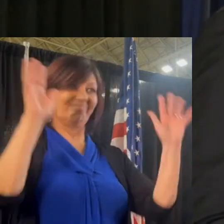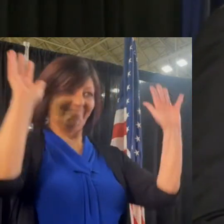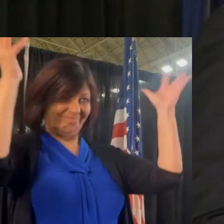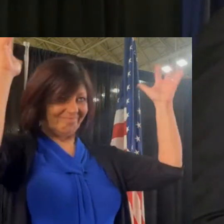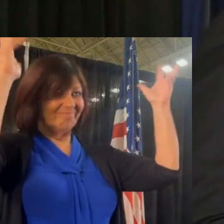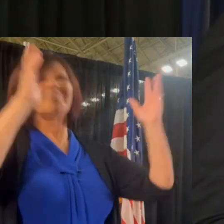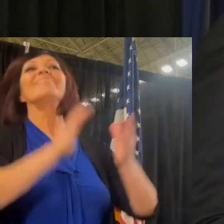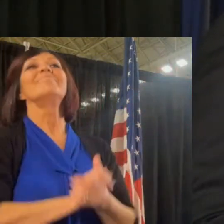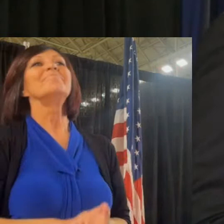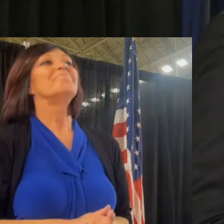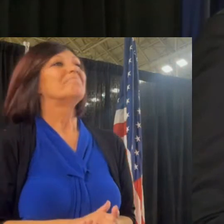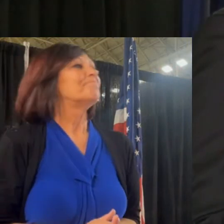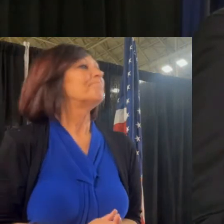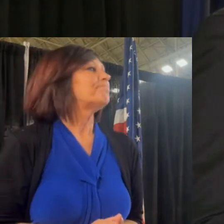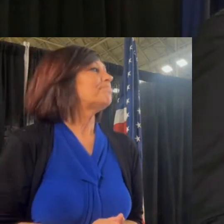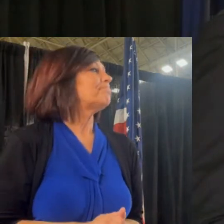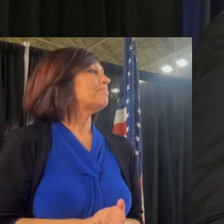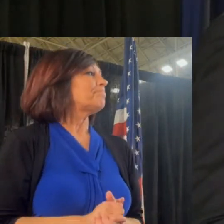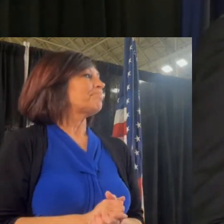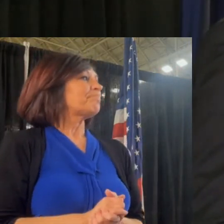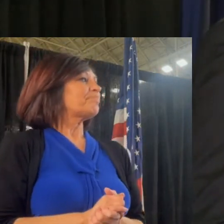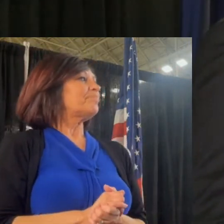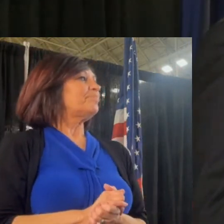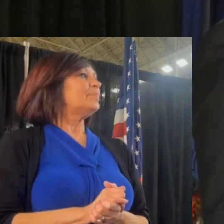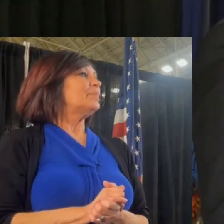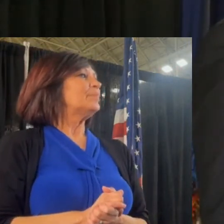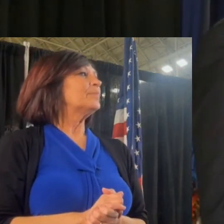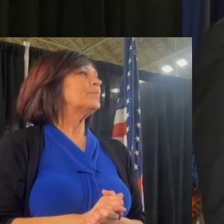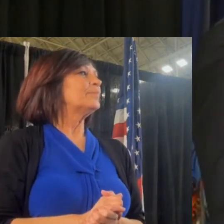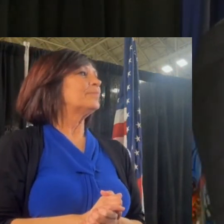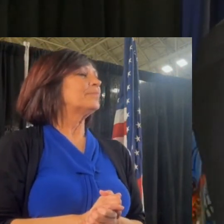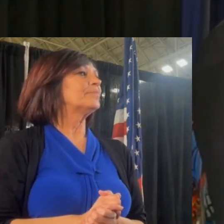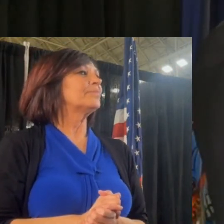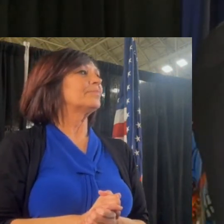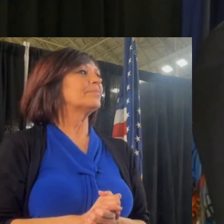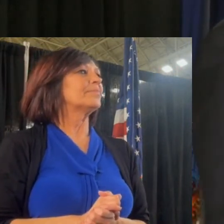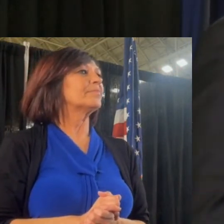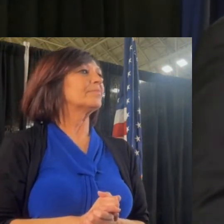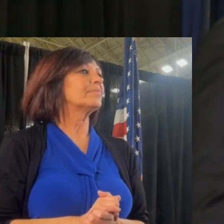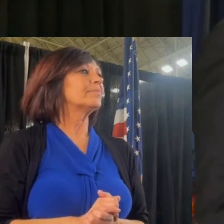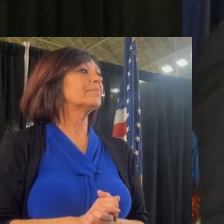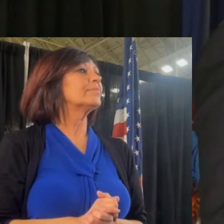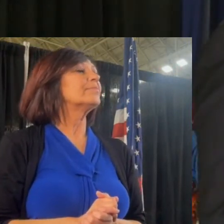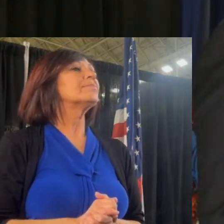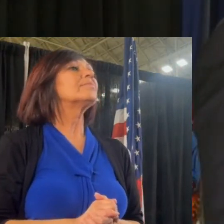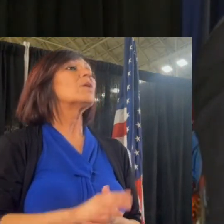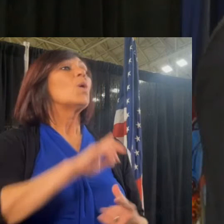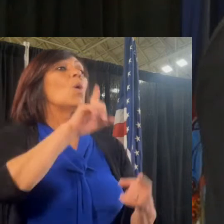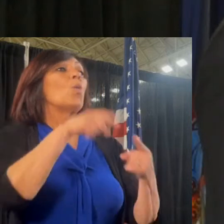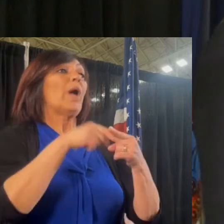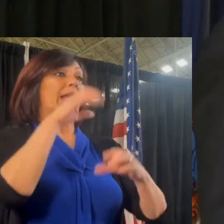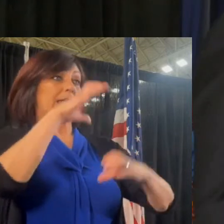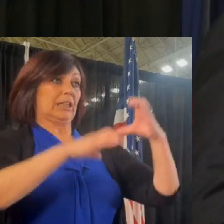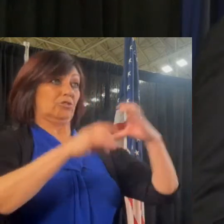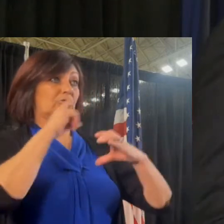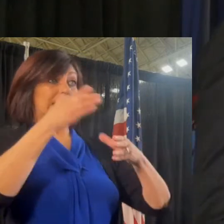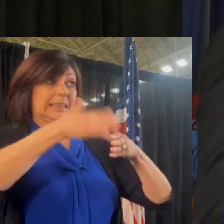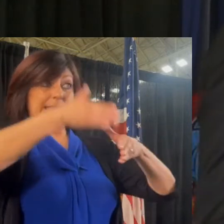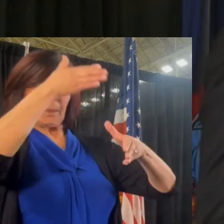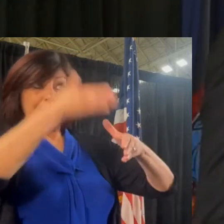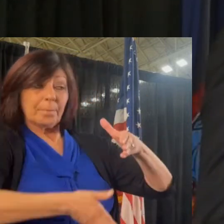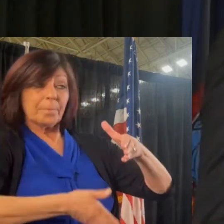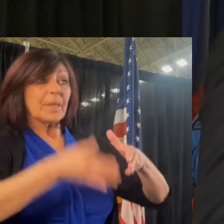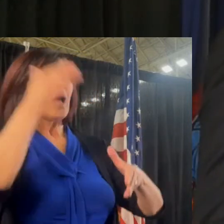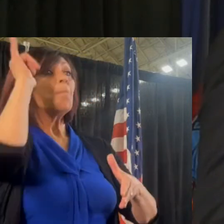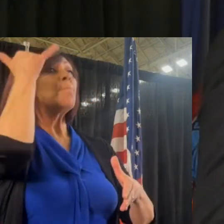Thank you. When construction is completed, the Bills